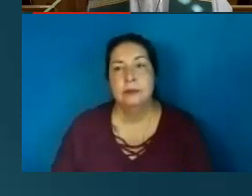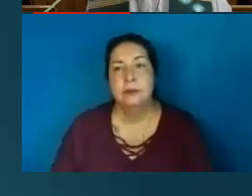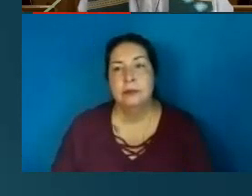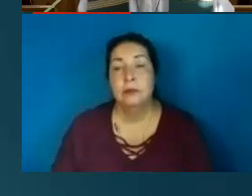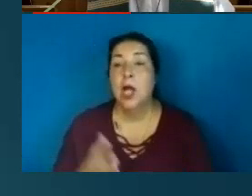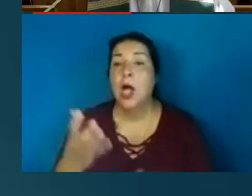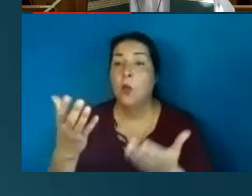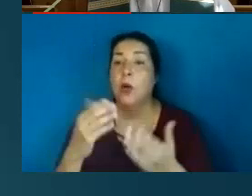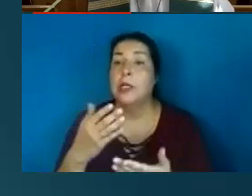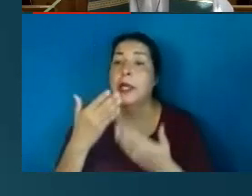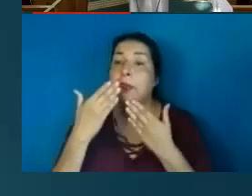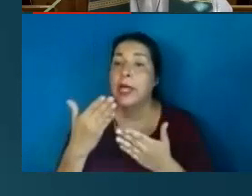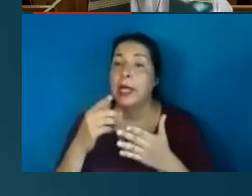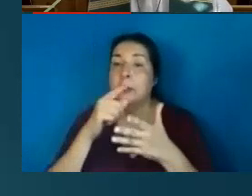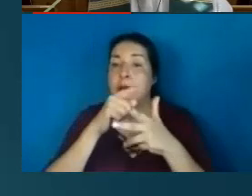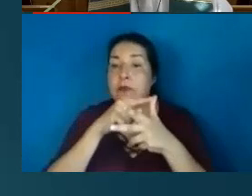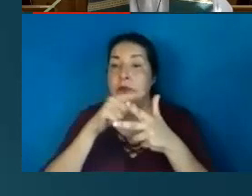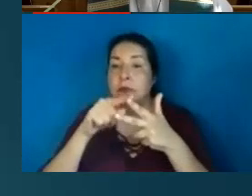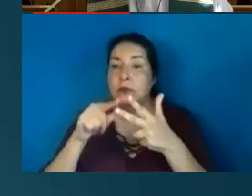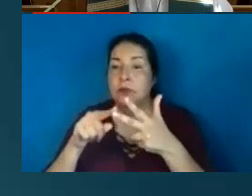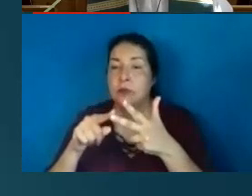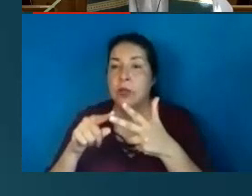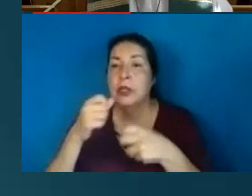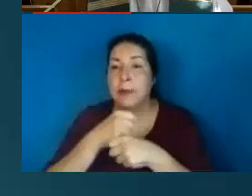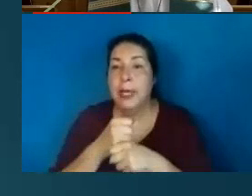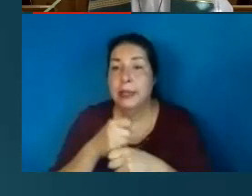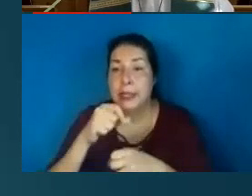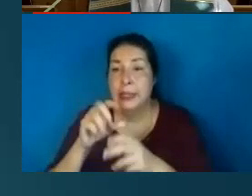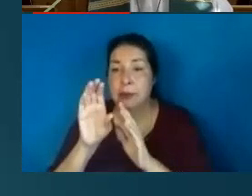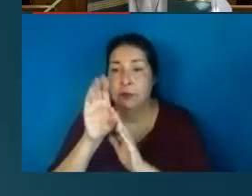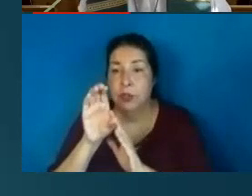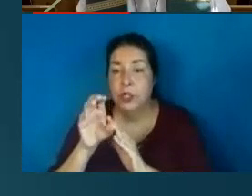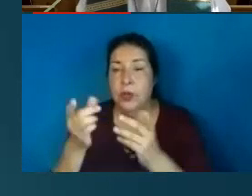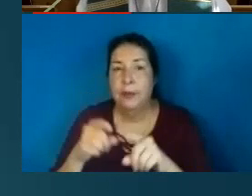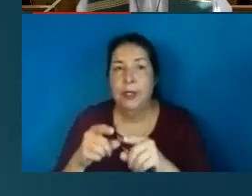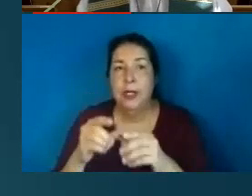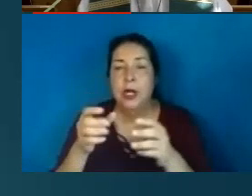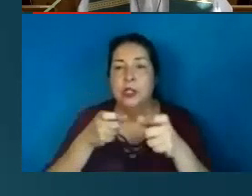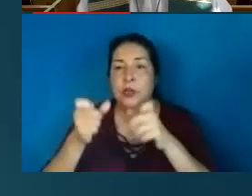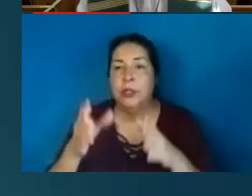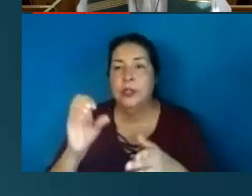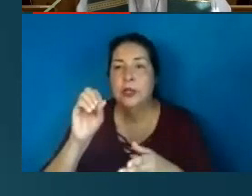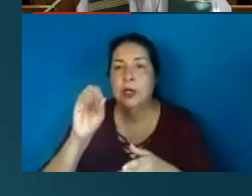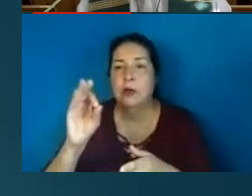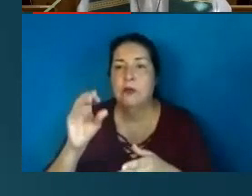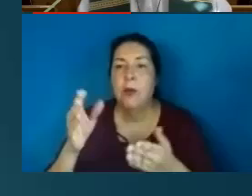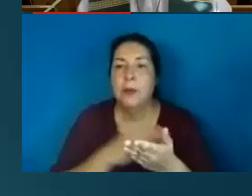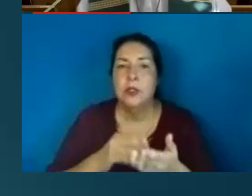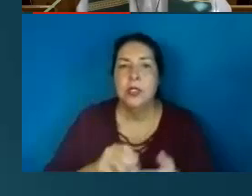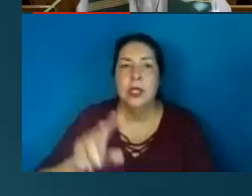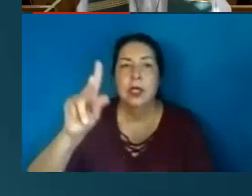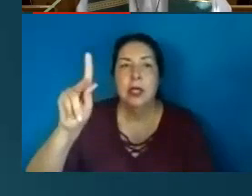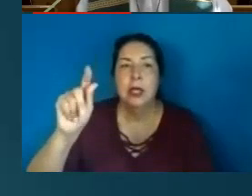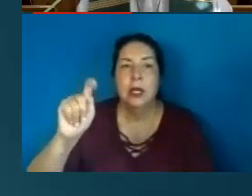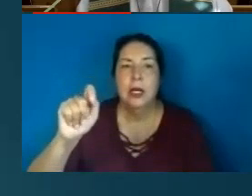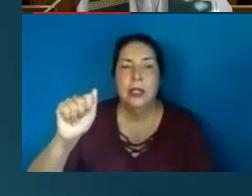I'd like to thank the following people who made this taping possible. Our directors of music, Katja Richardson and Roy